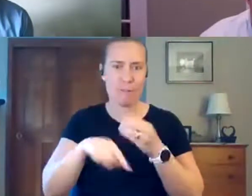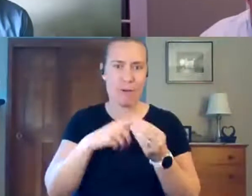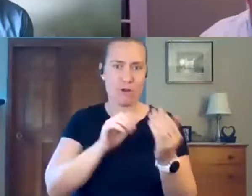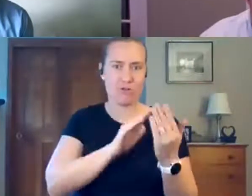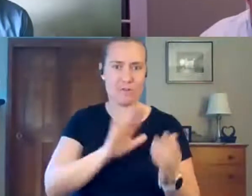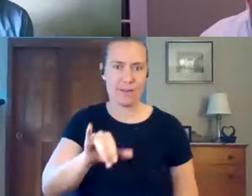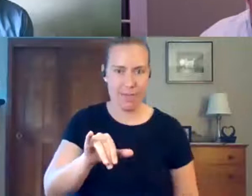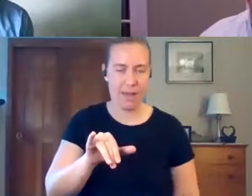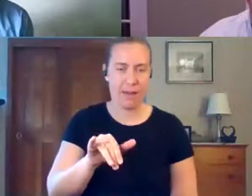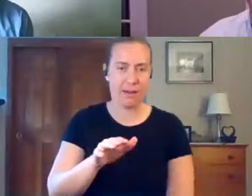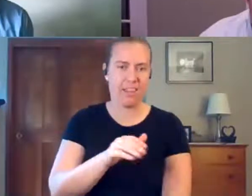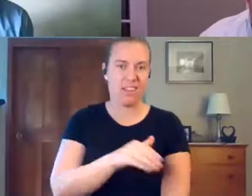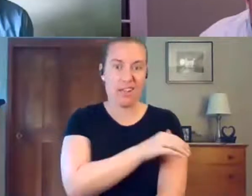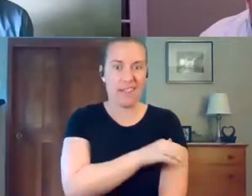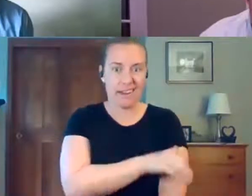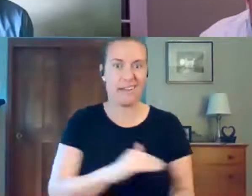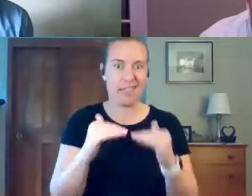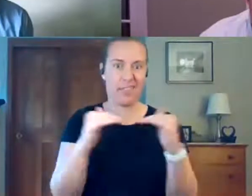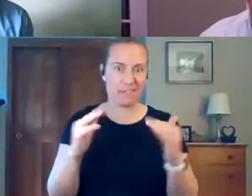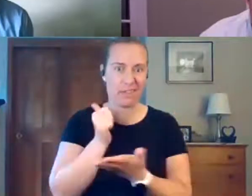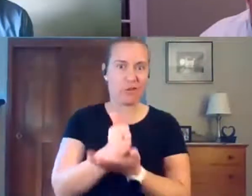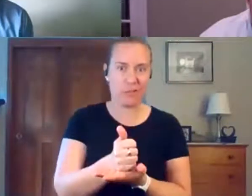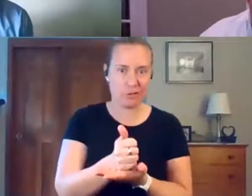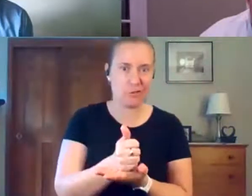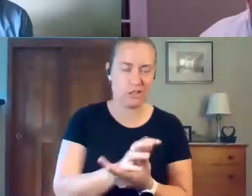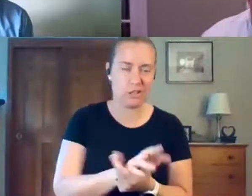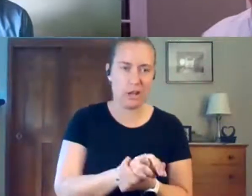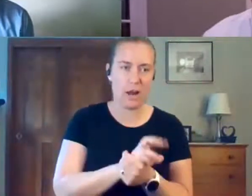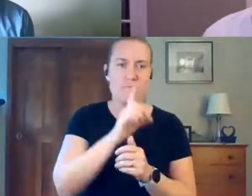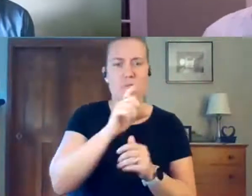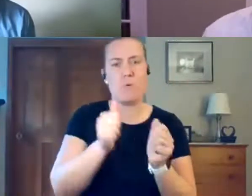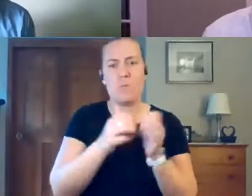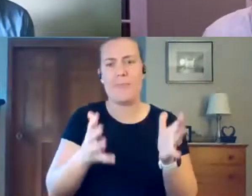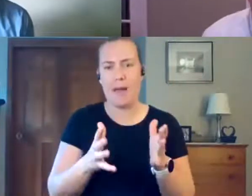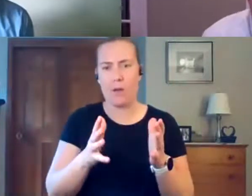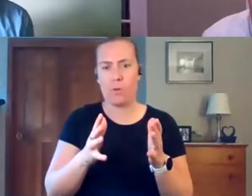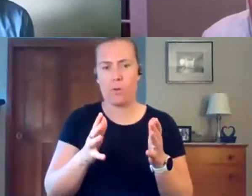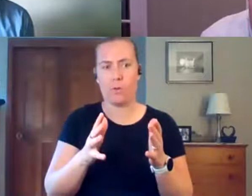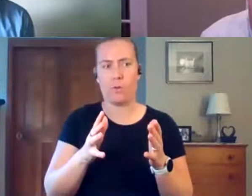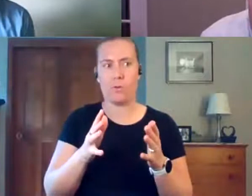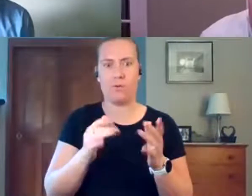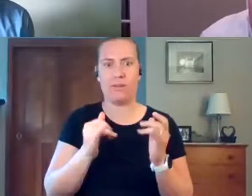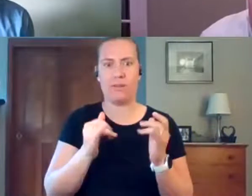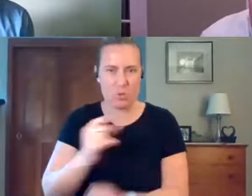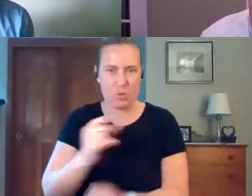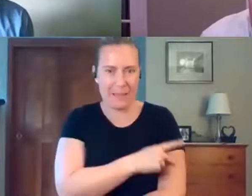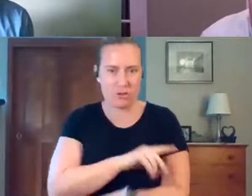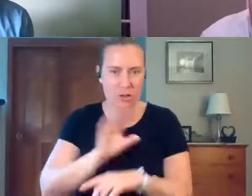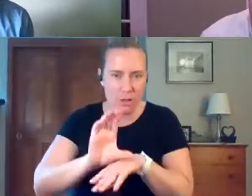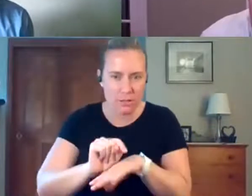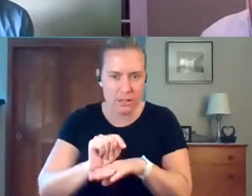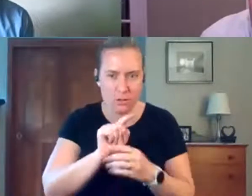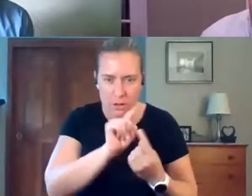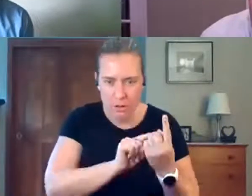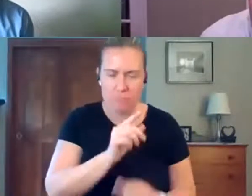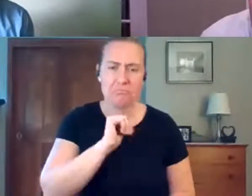clinic level intervention without starting to get into individual patient consultation. And